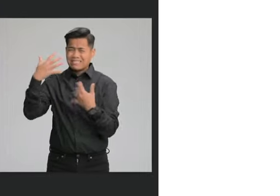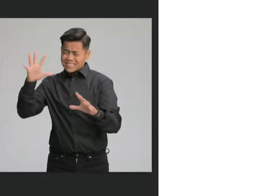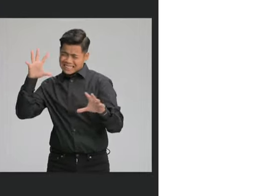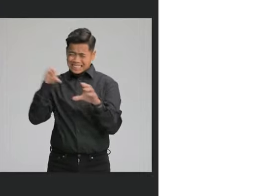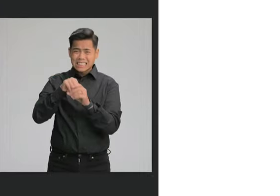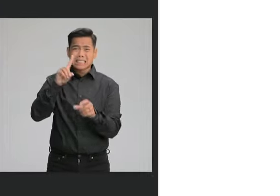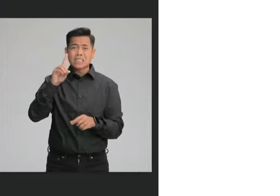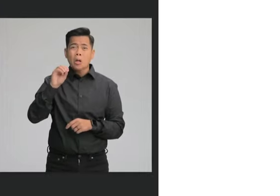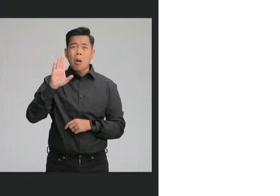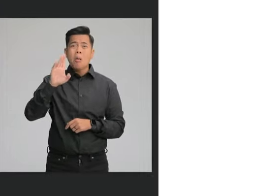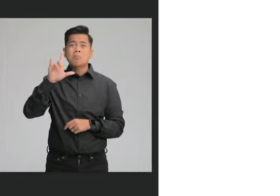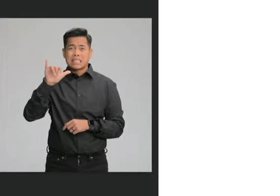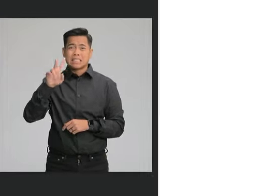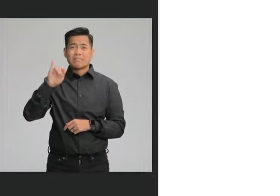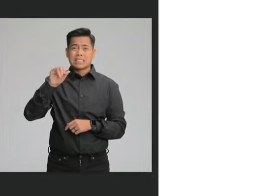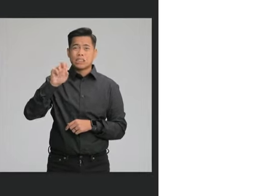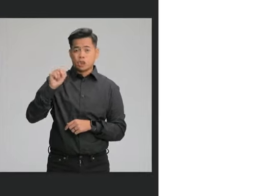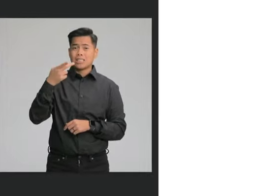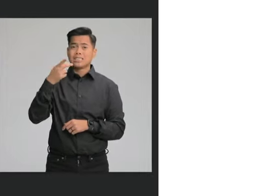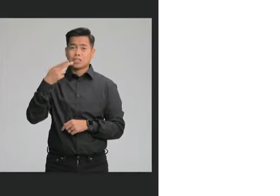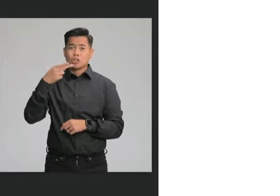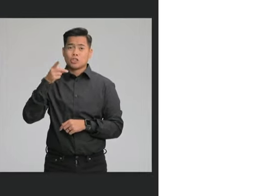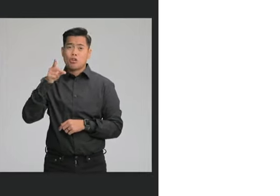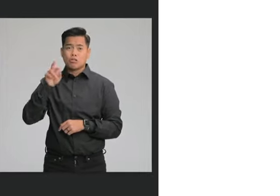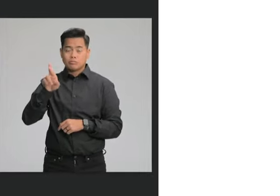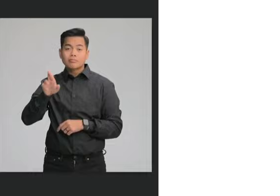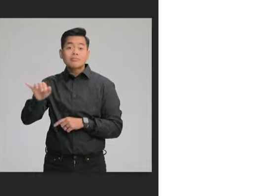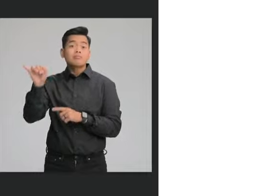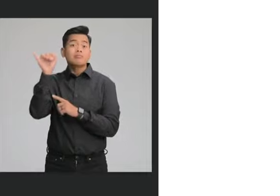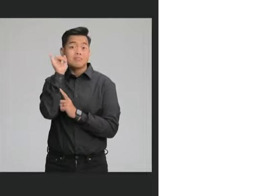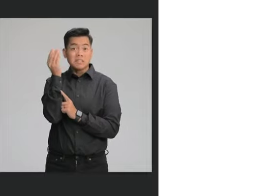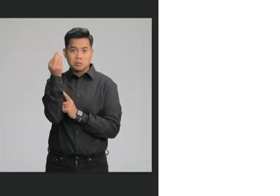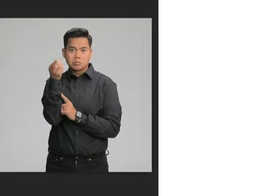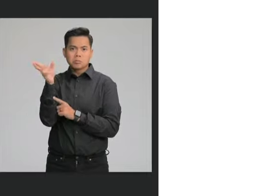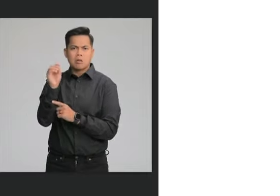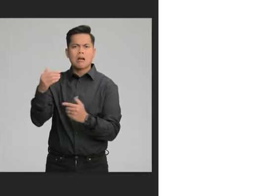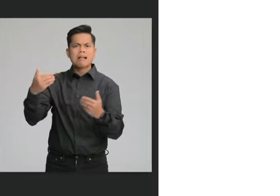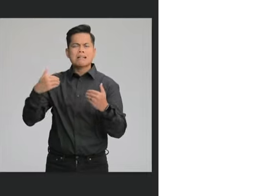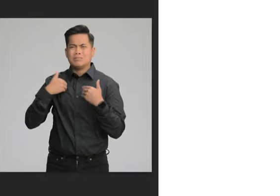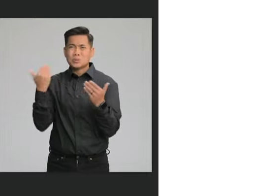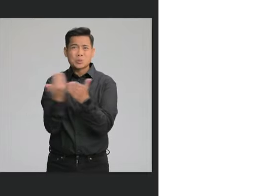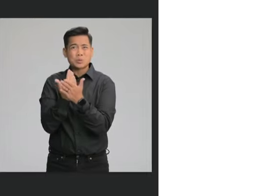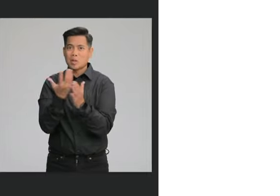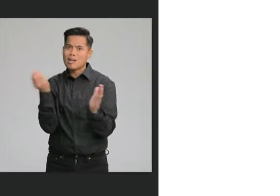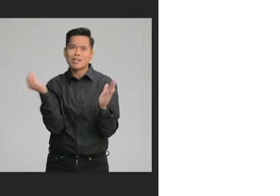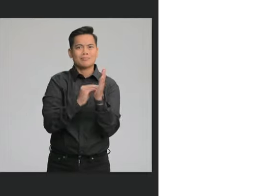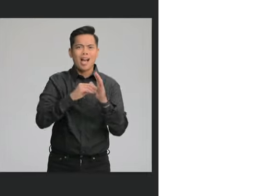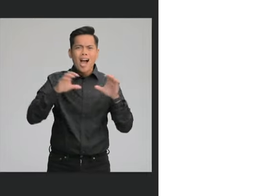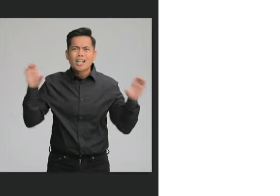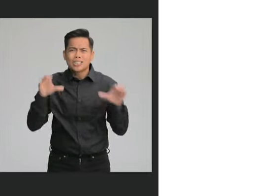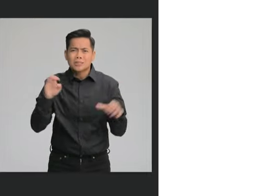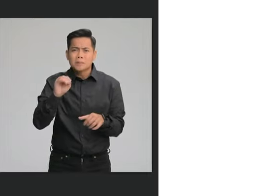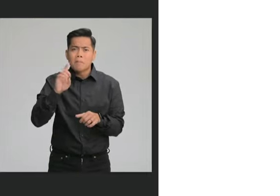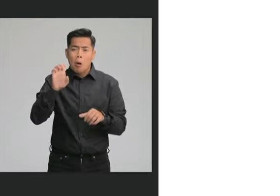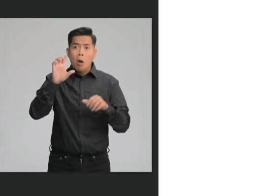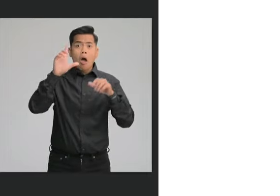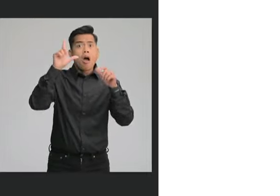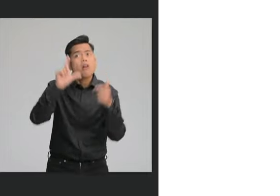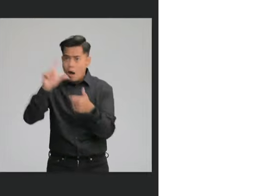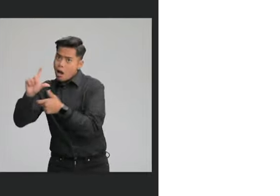in Dolby Vision HDR. Mm-hmm. iPhone 14 Pro also has our new action mode for shooting videos with our best